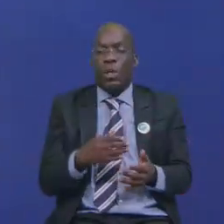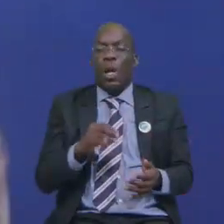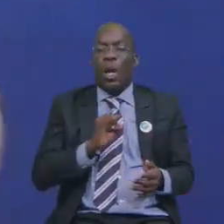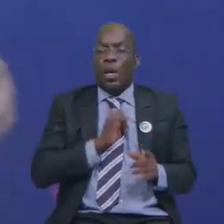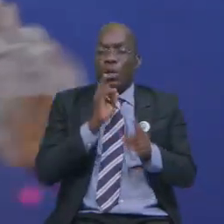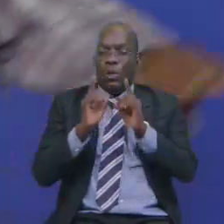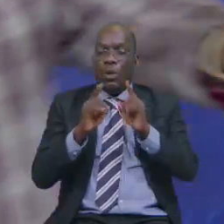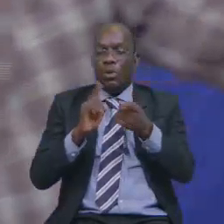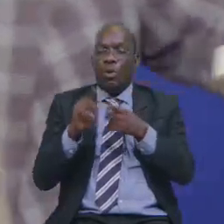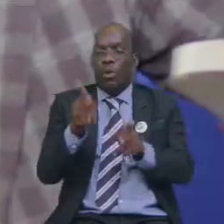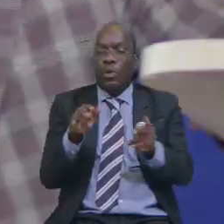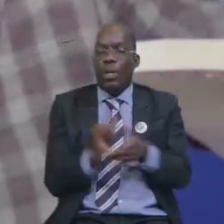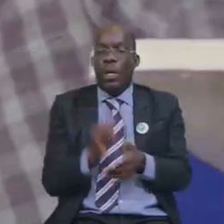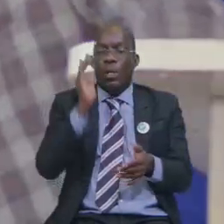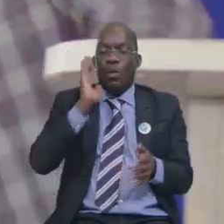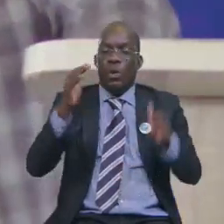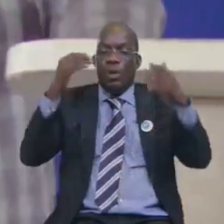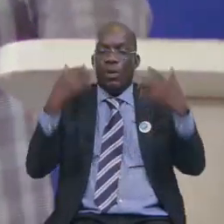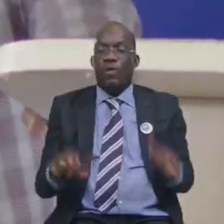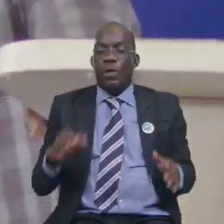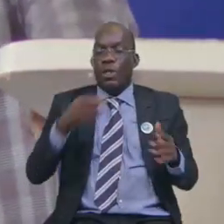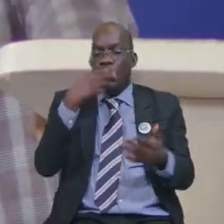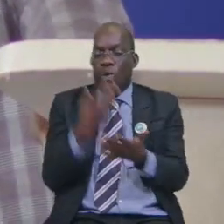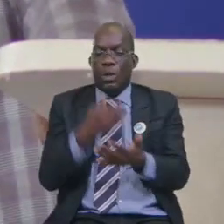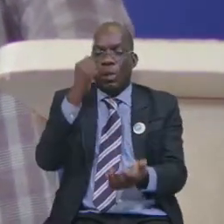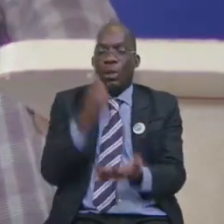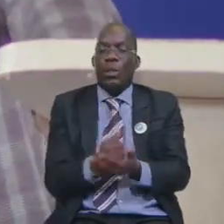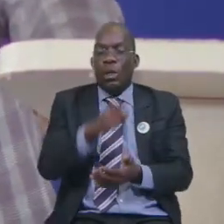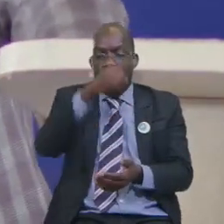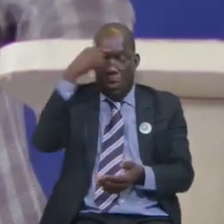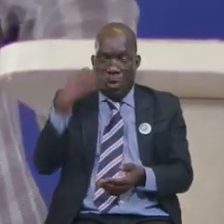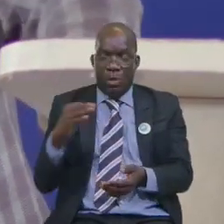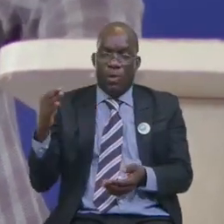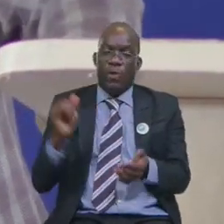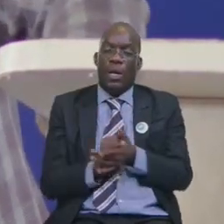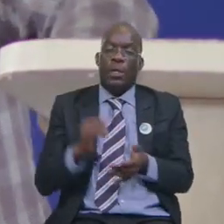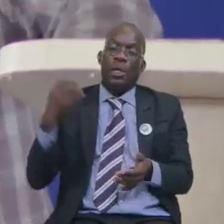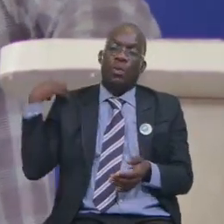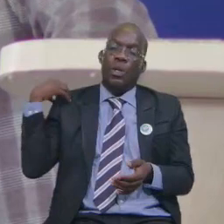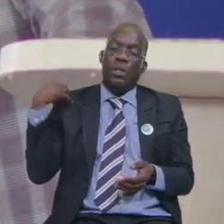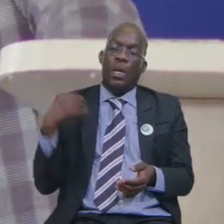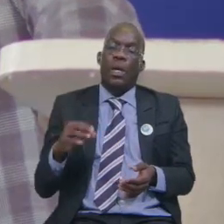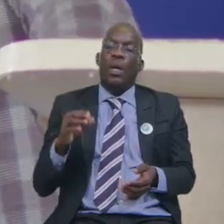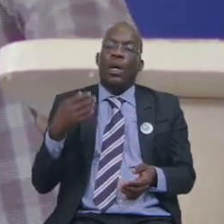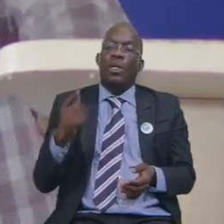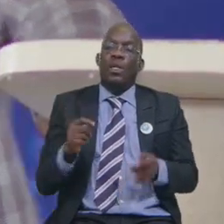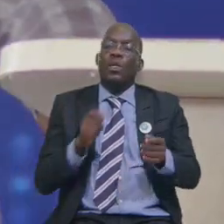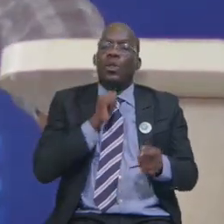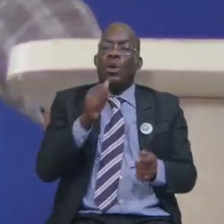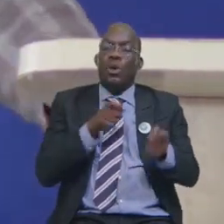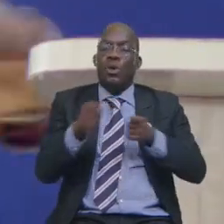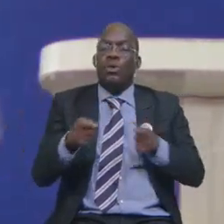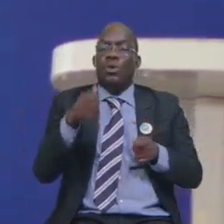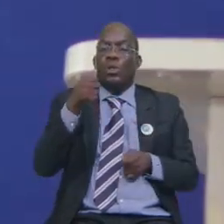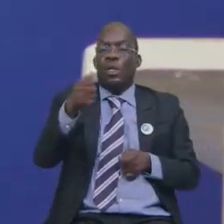finish well. Because of that, you master uncontrollable self totally.